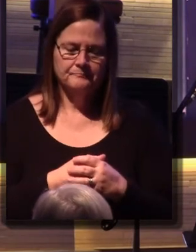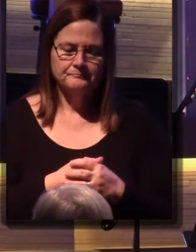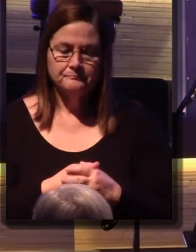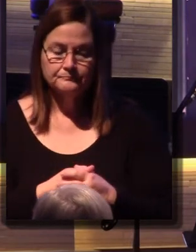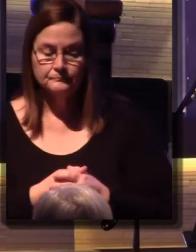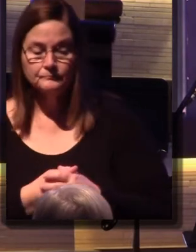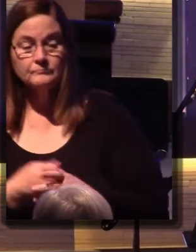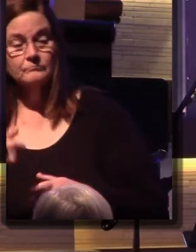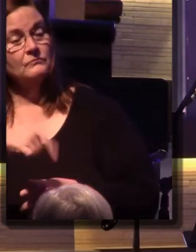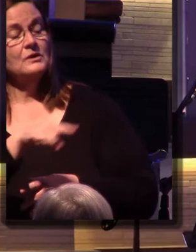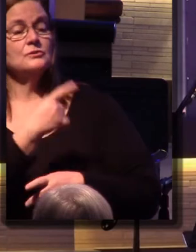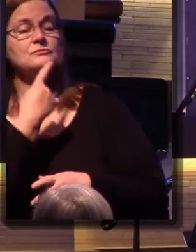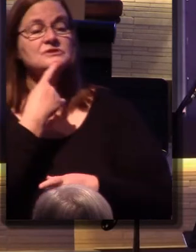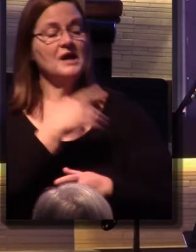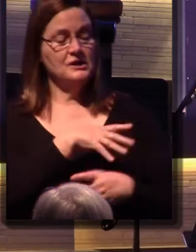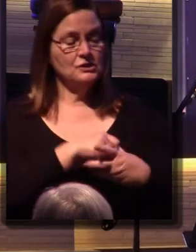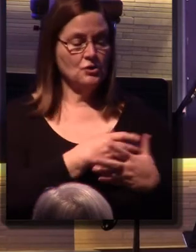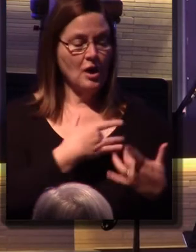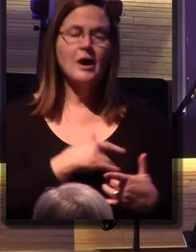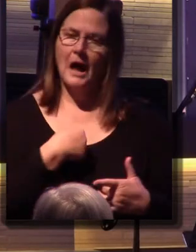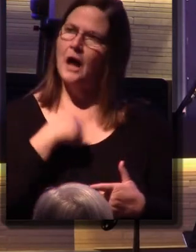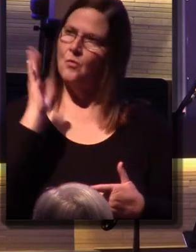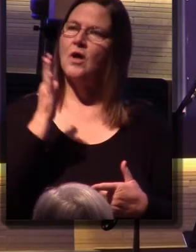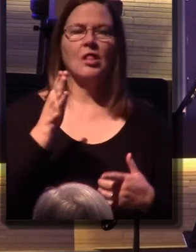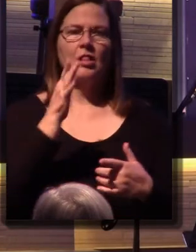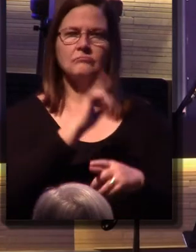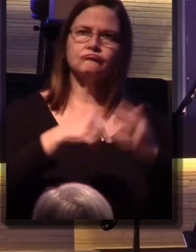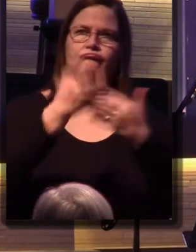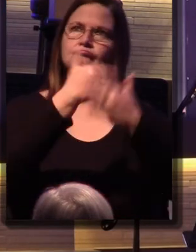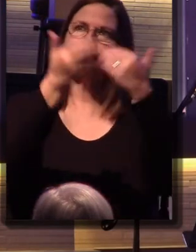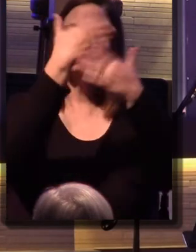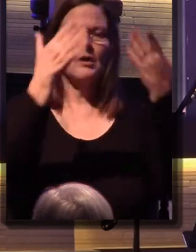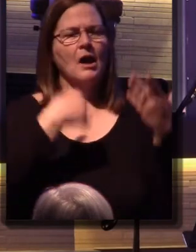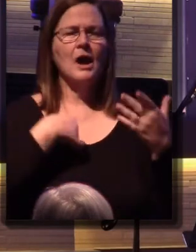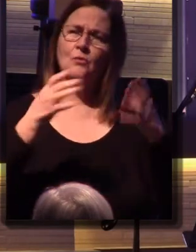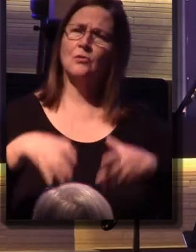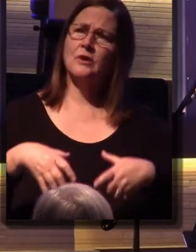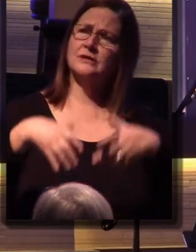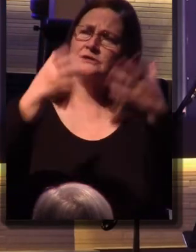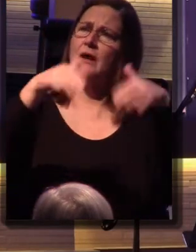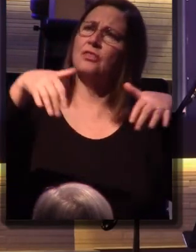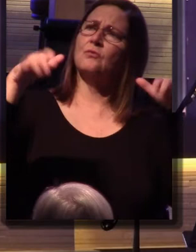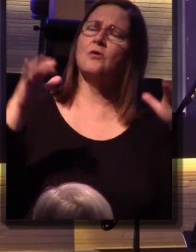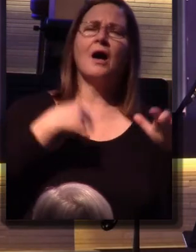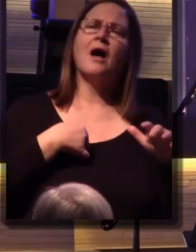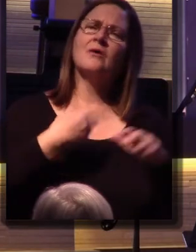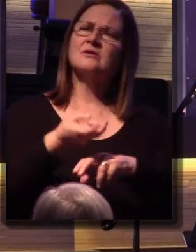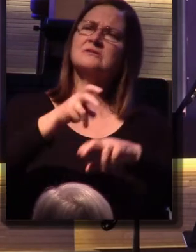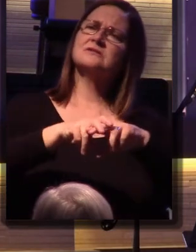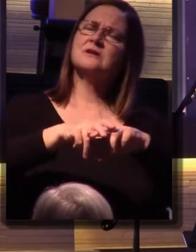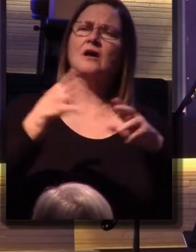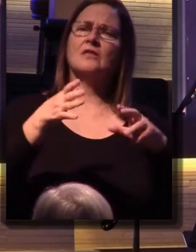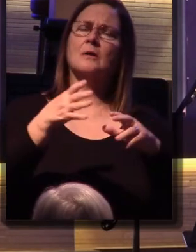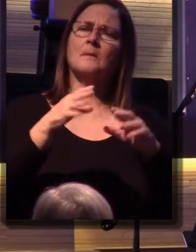he says this, he says, but you said in your heart, I will ascend to heaven. I will raise my throne above the stars of God.